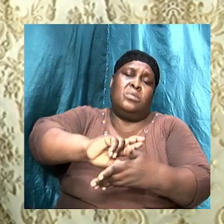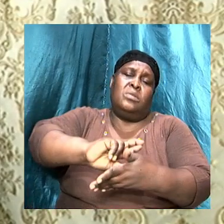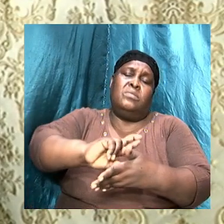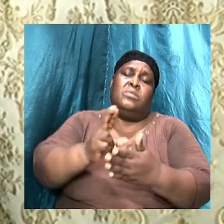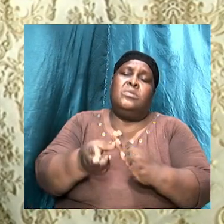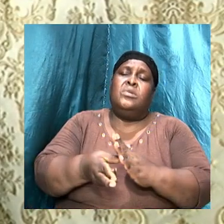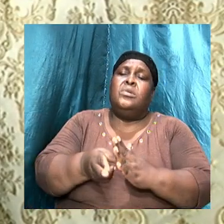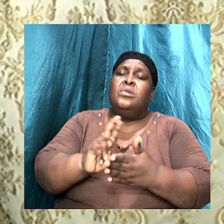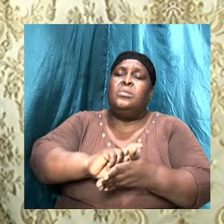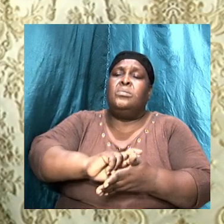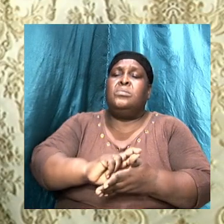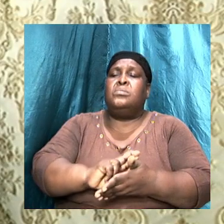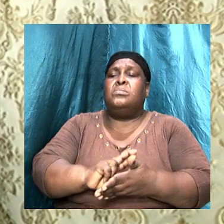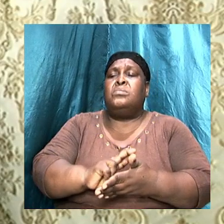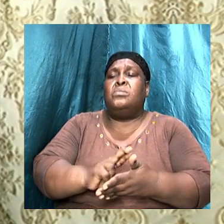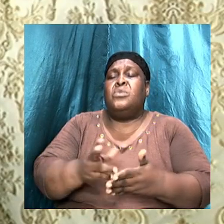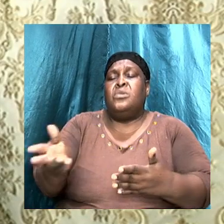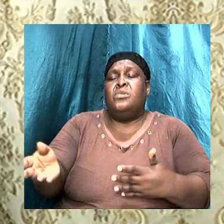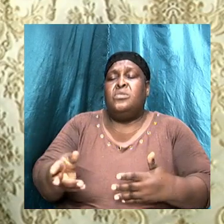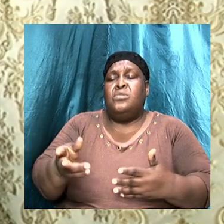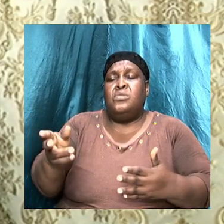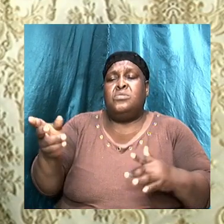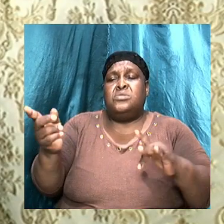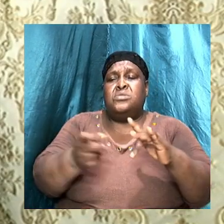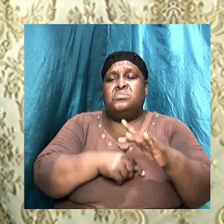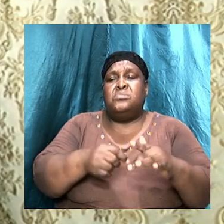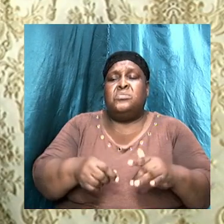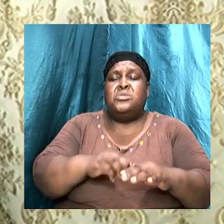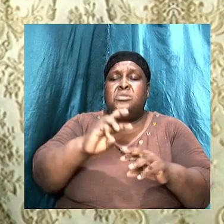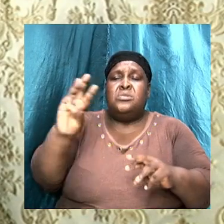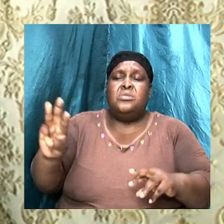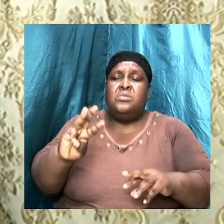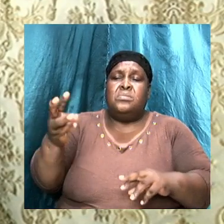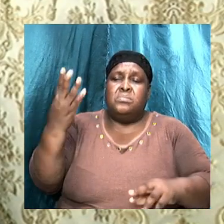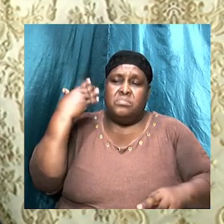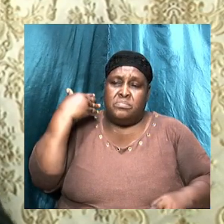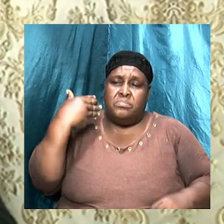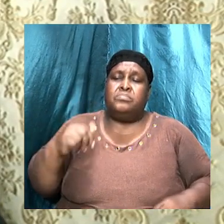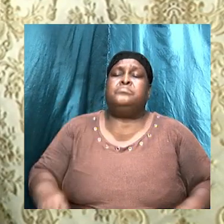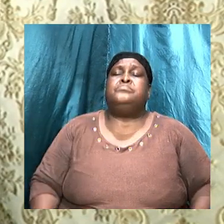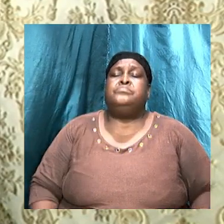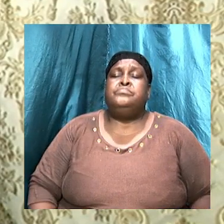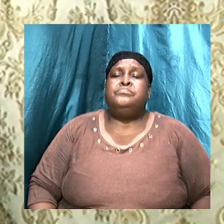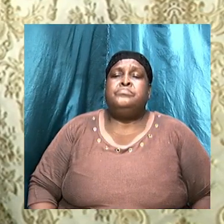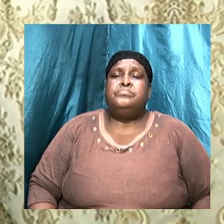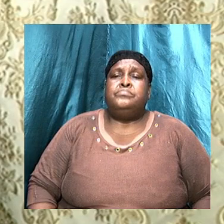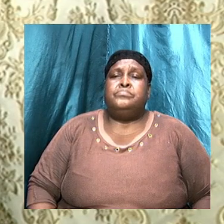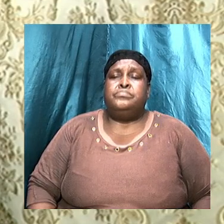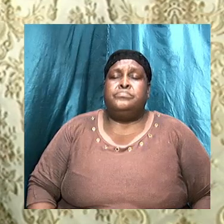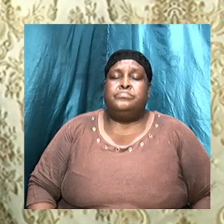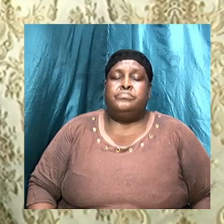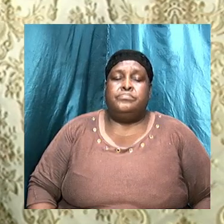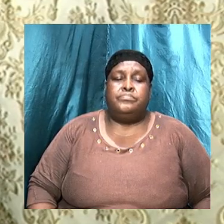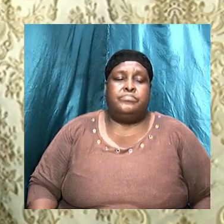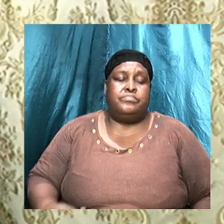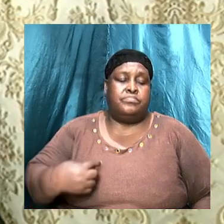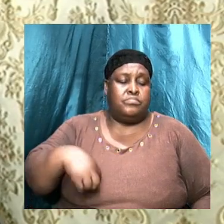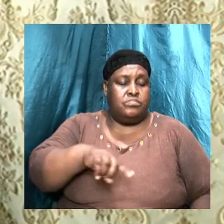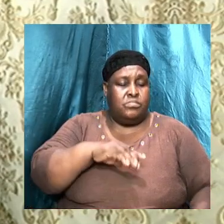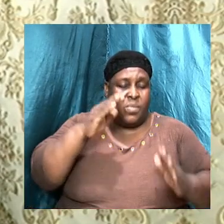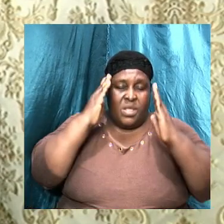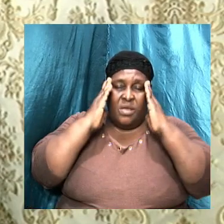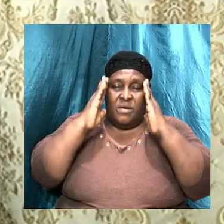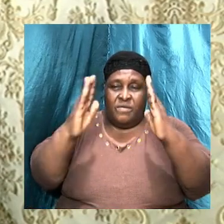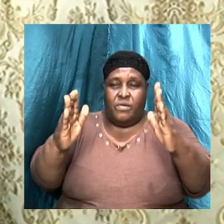what we had to say last week, you know, we said that we focus